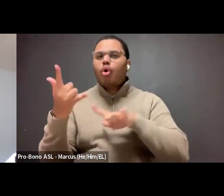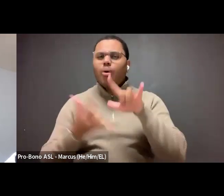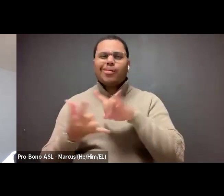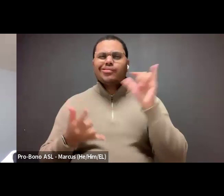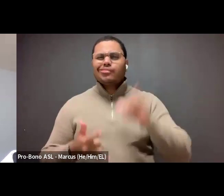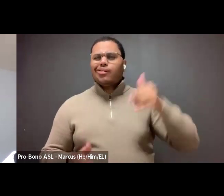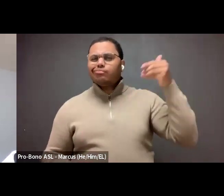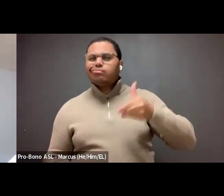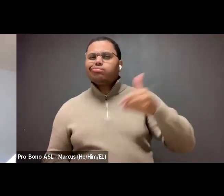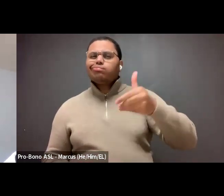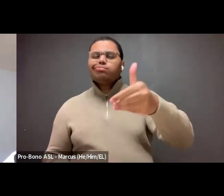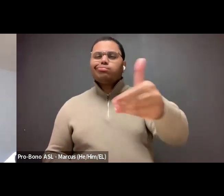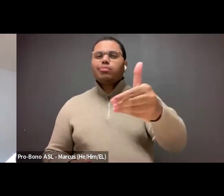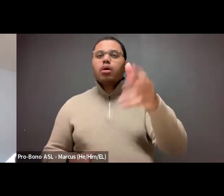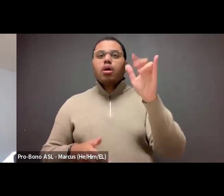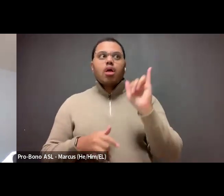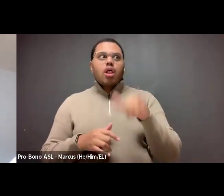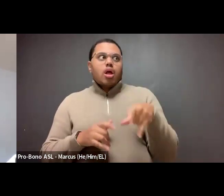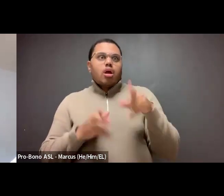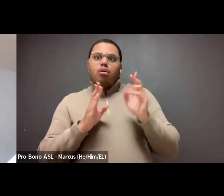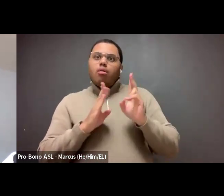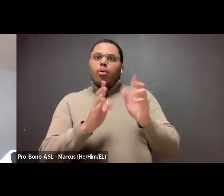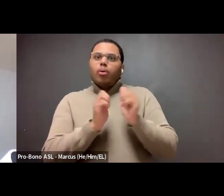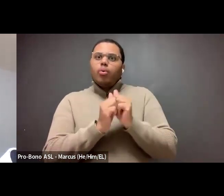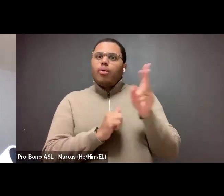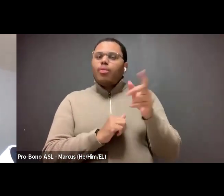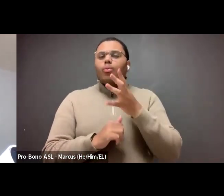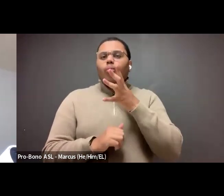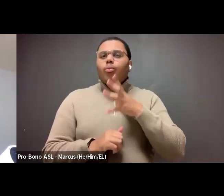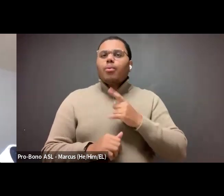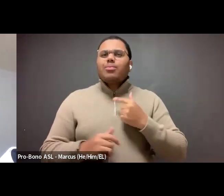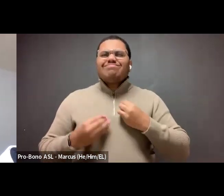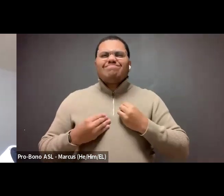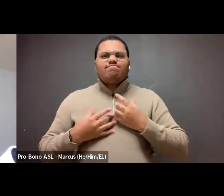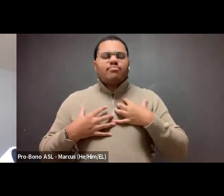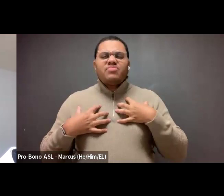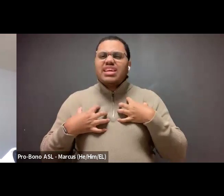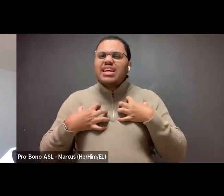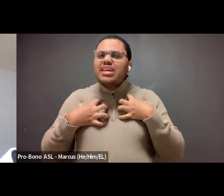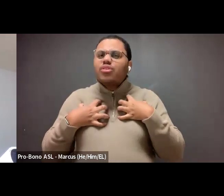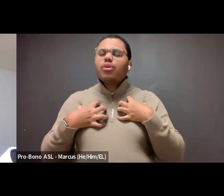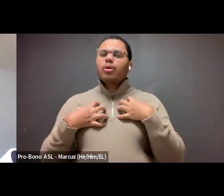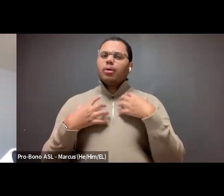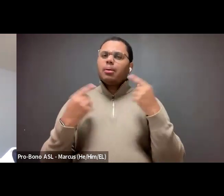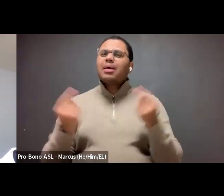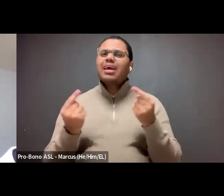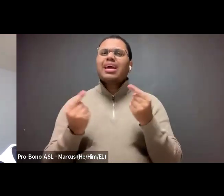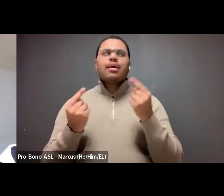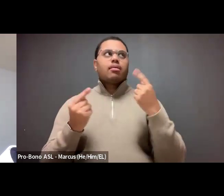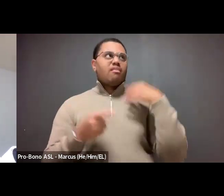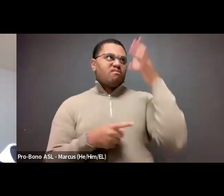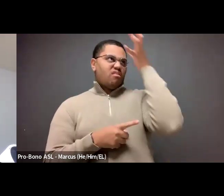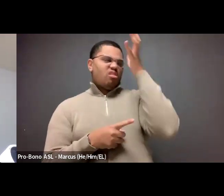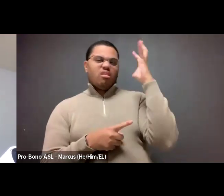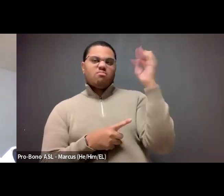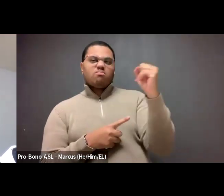At the stairway, a flood of anger and pain rushed through my body. Anger at my father who left when I was an adolescent.